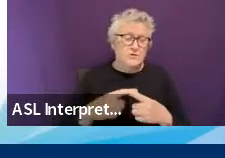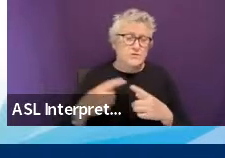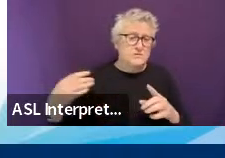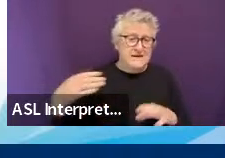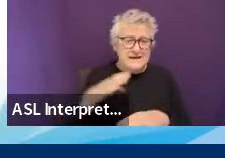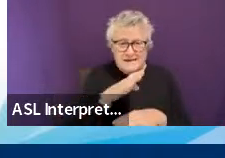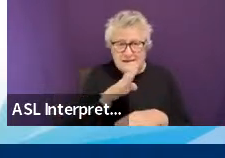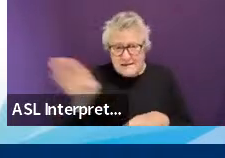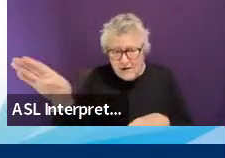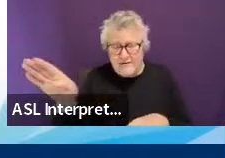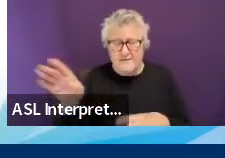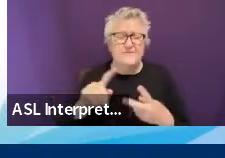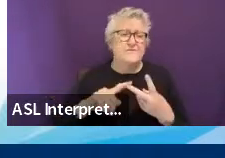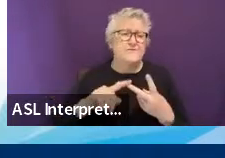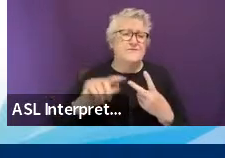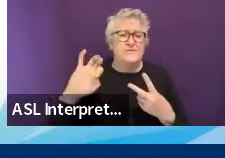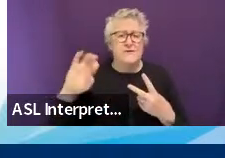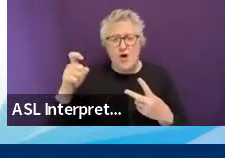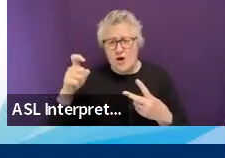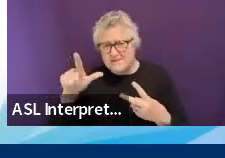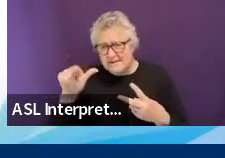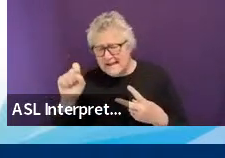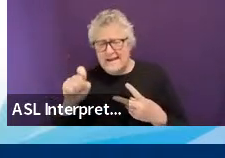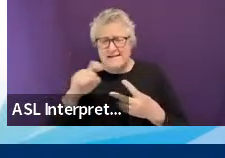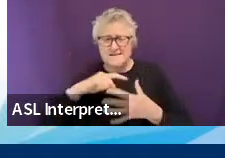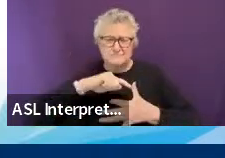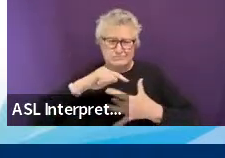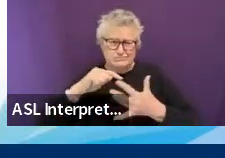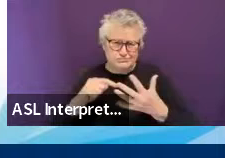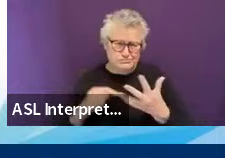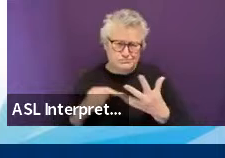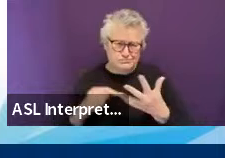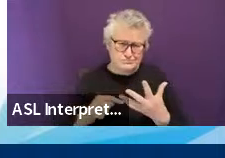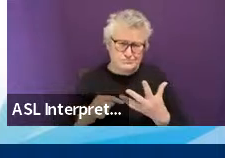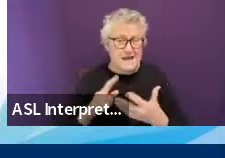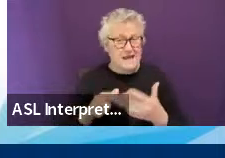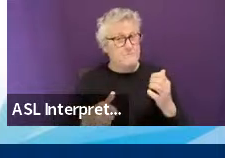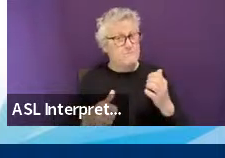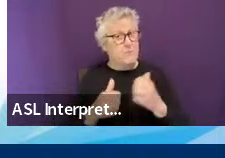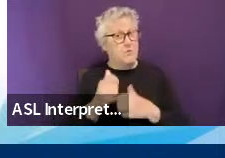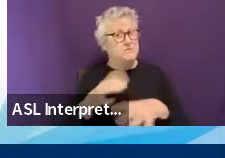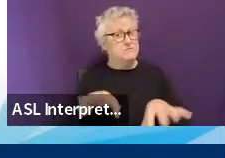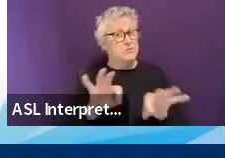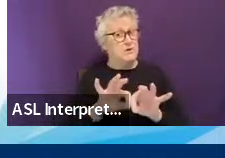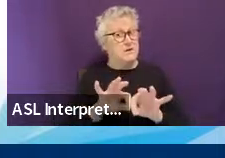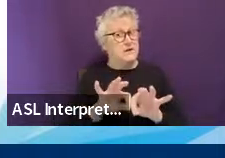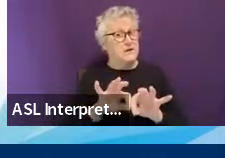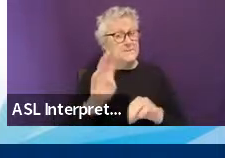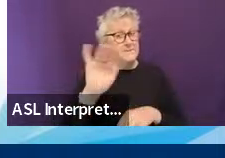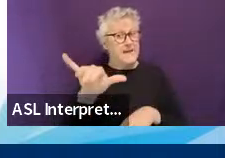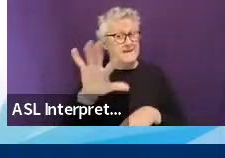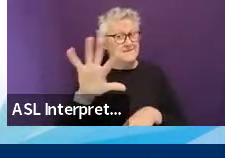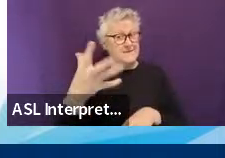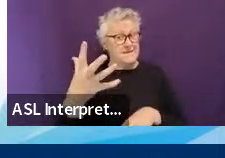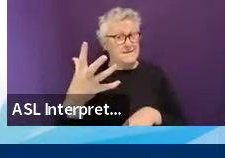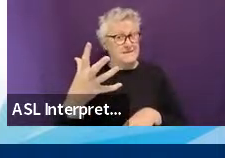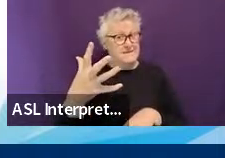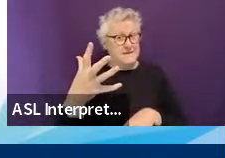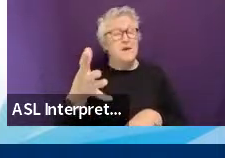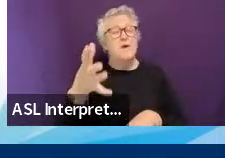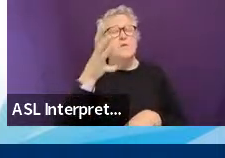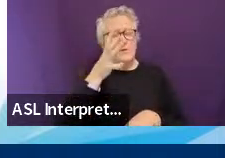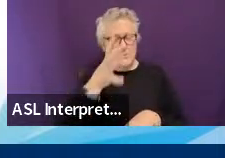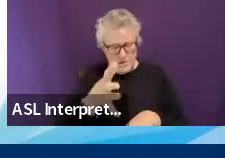conversation that we'll ultimately use over the next few weeks. And most importantly, on the 5th of May, to describe how we're going to look